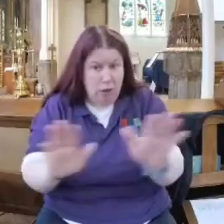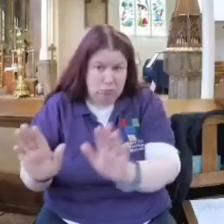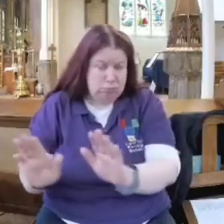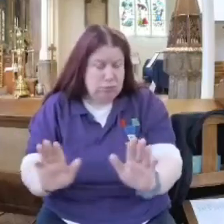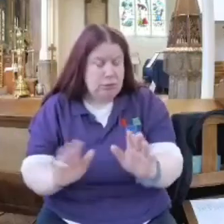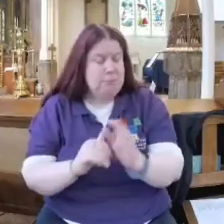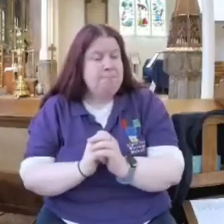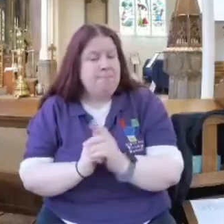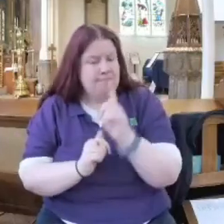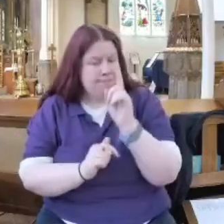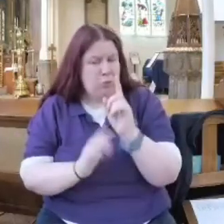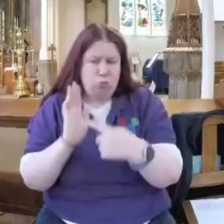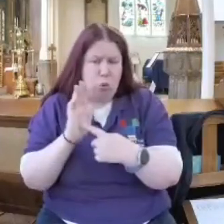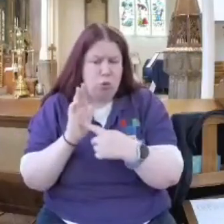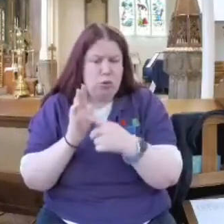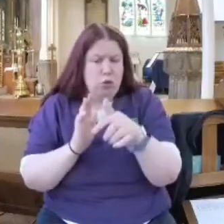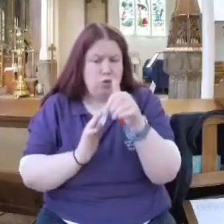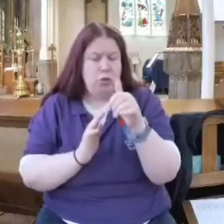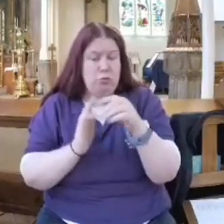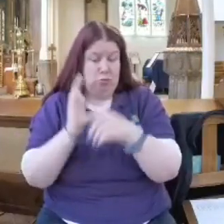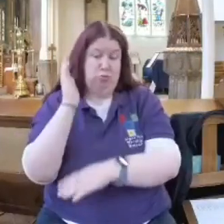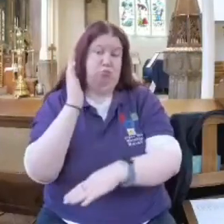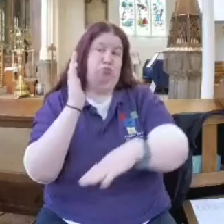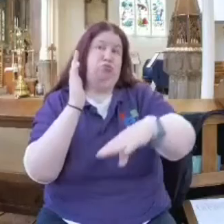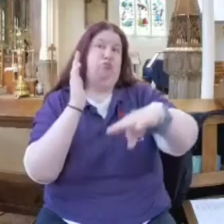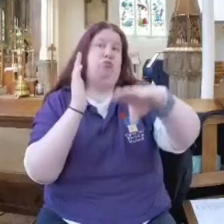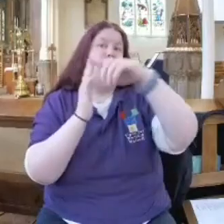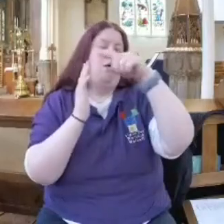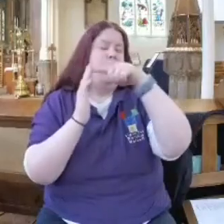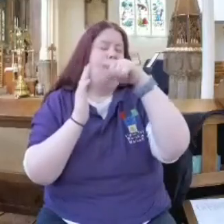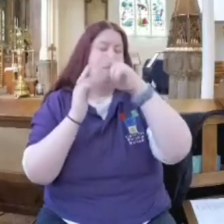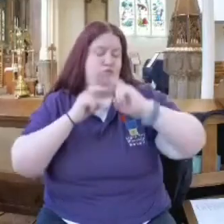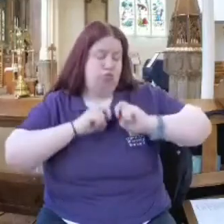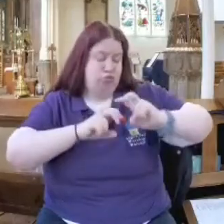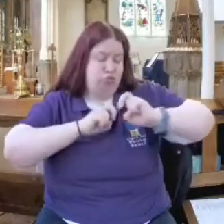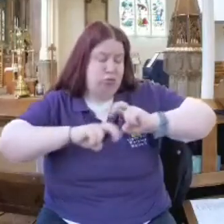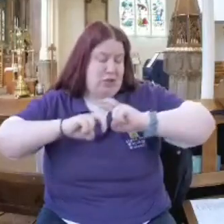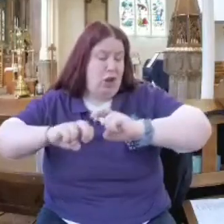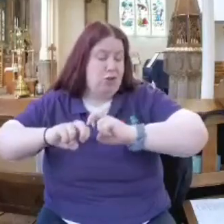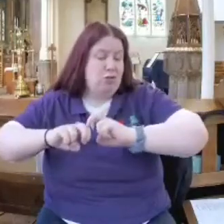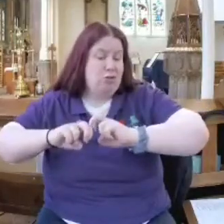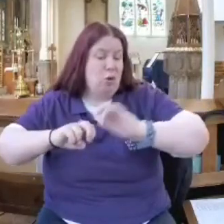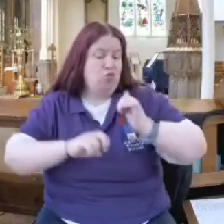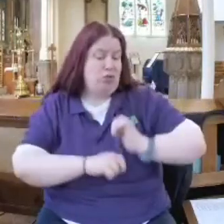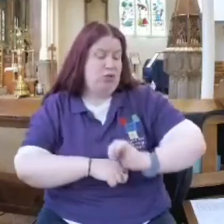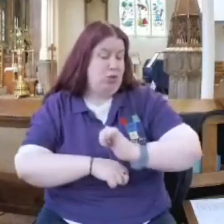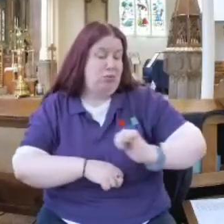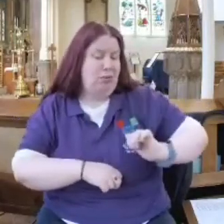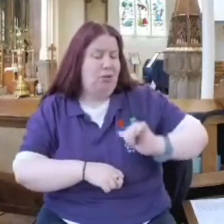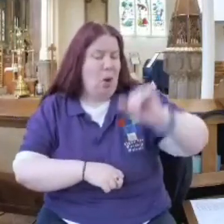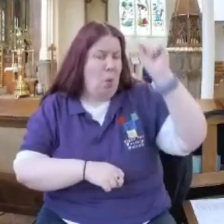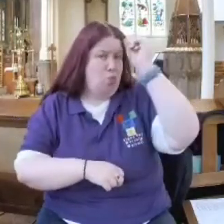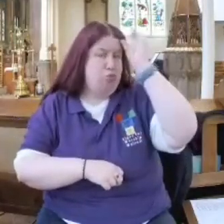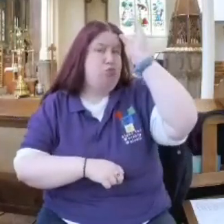is that there are Christians right at the top of research in their areas of study who not